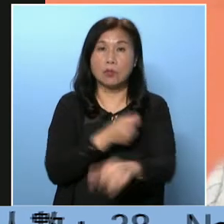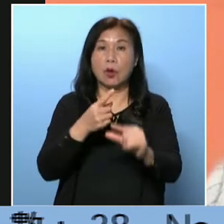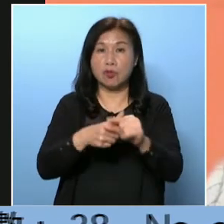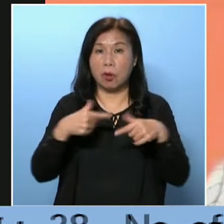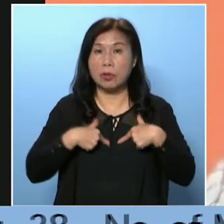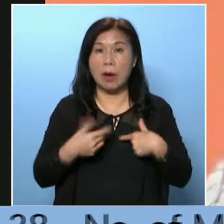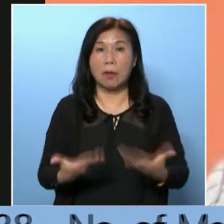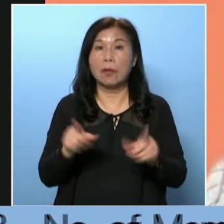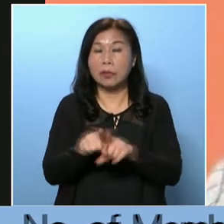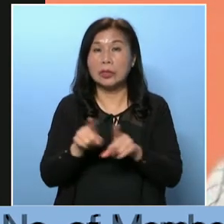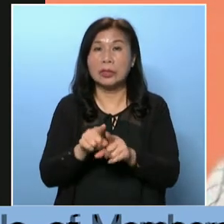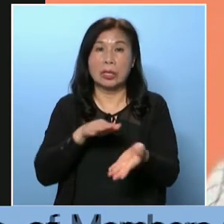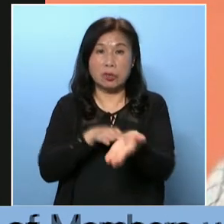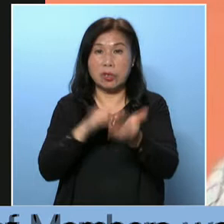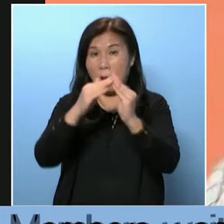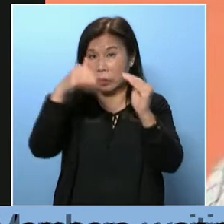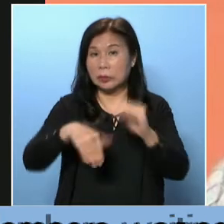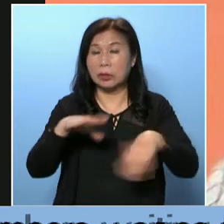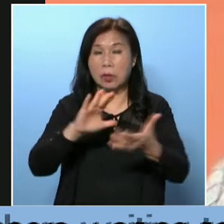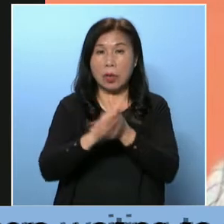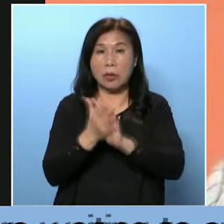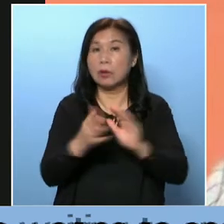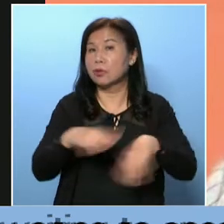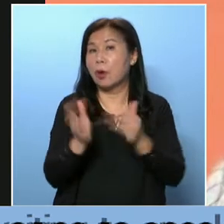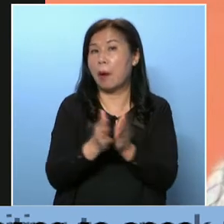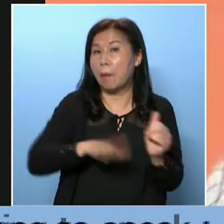lot of the vaccination centers or clinics